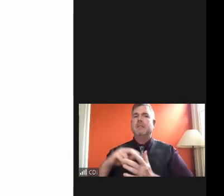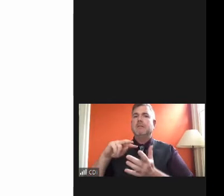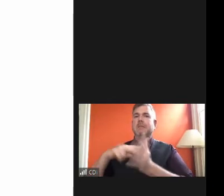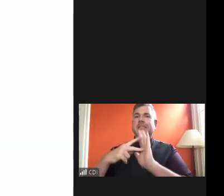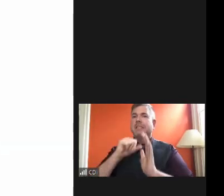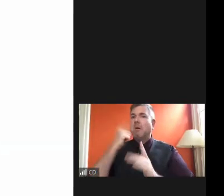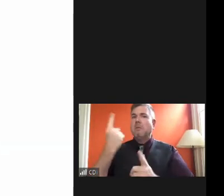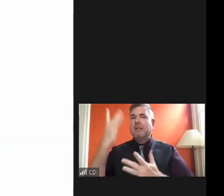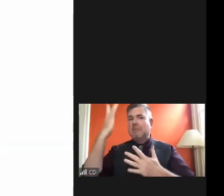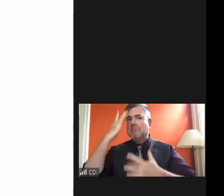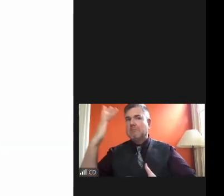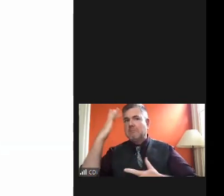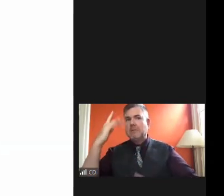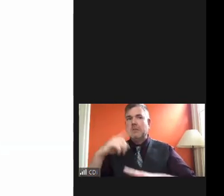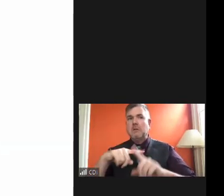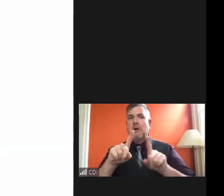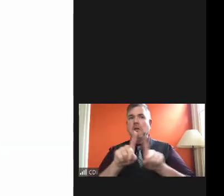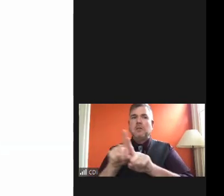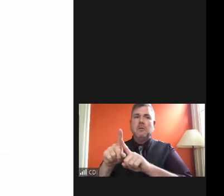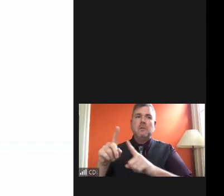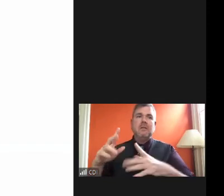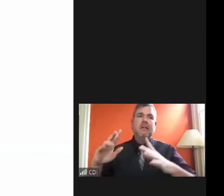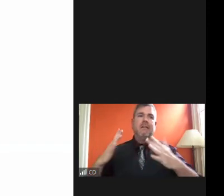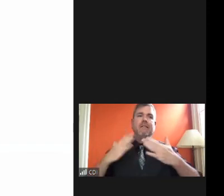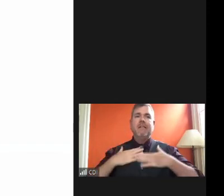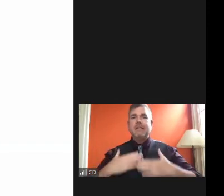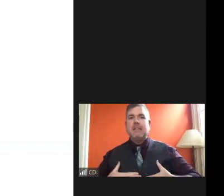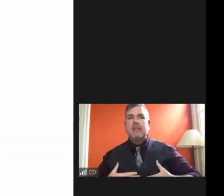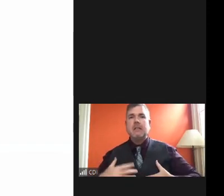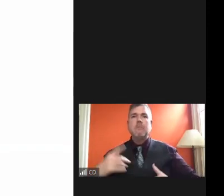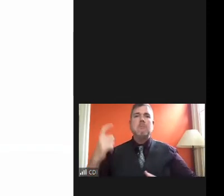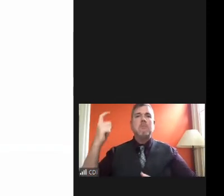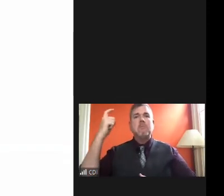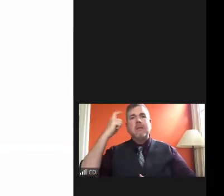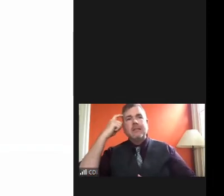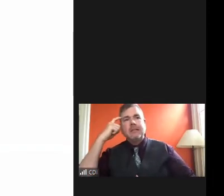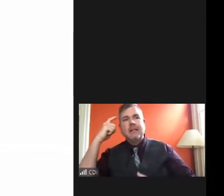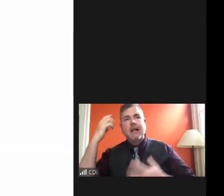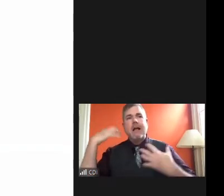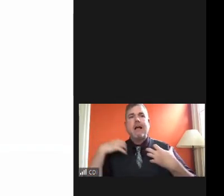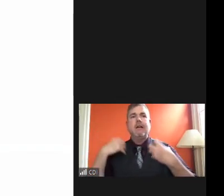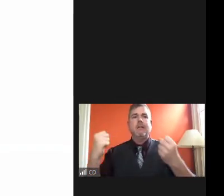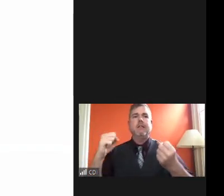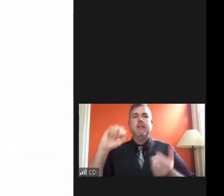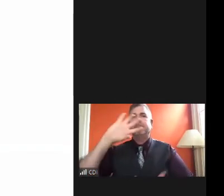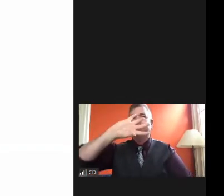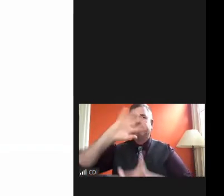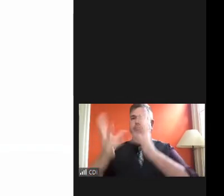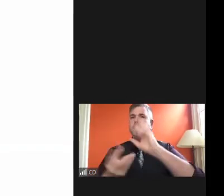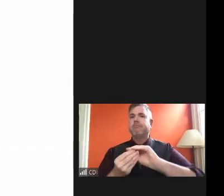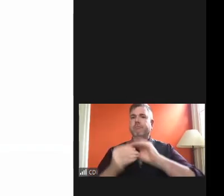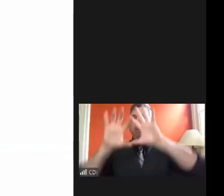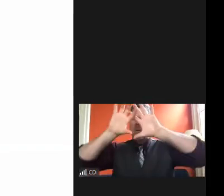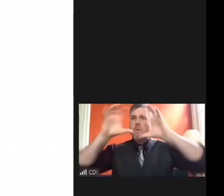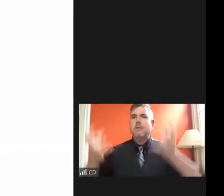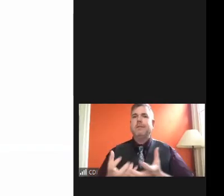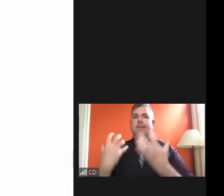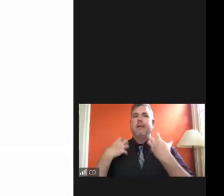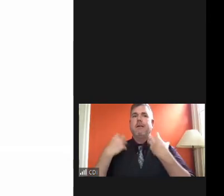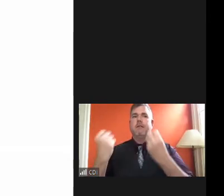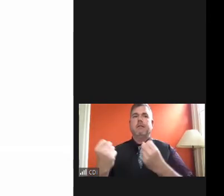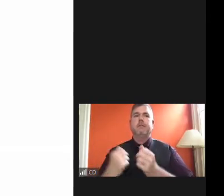And that's, I think, important overall framing and explains why the Marin Recovers effort was so important, because it brings into